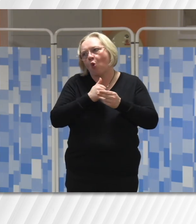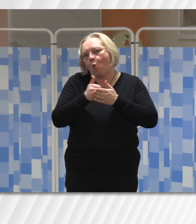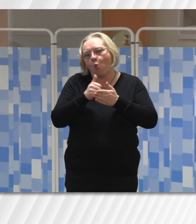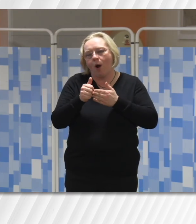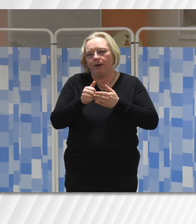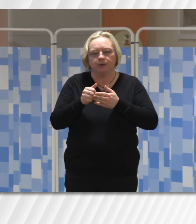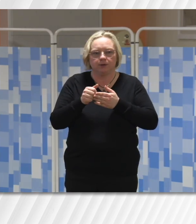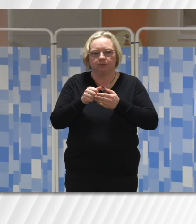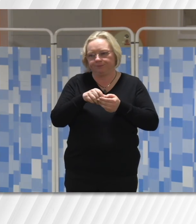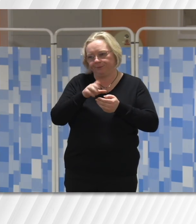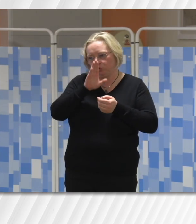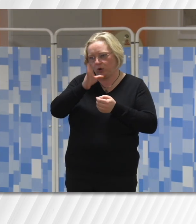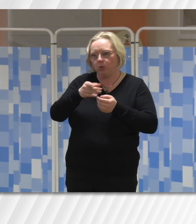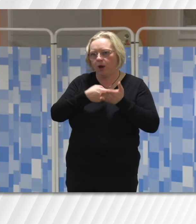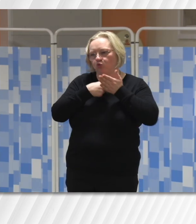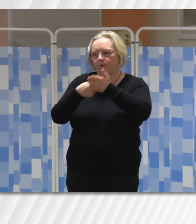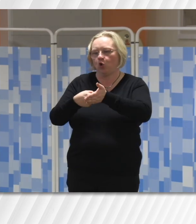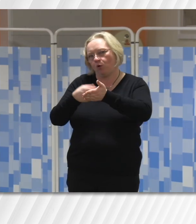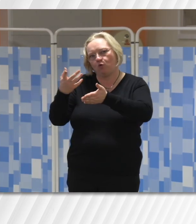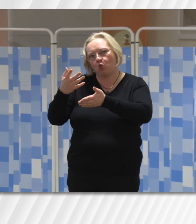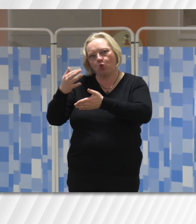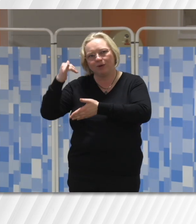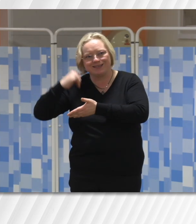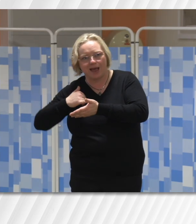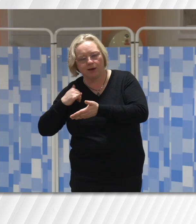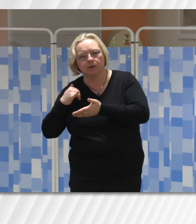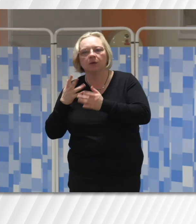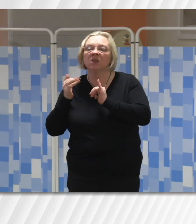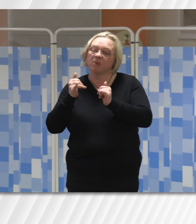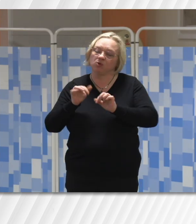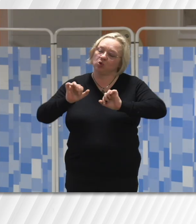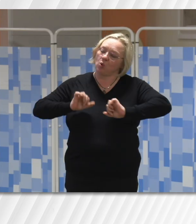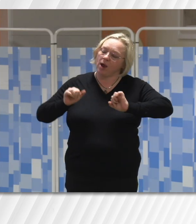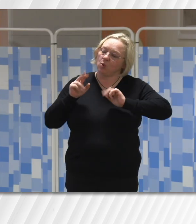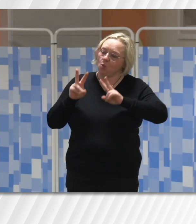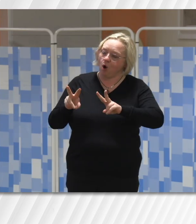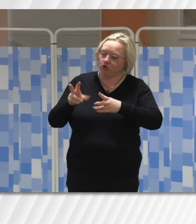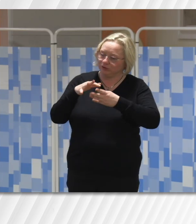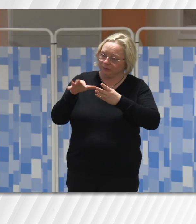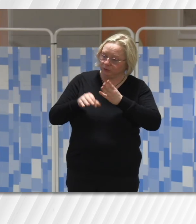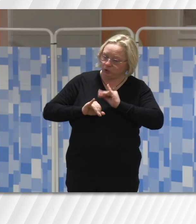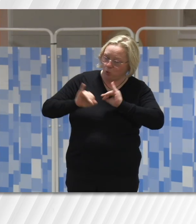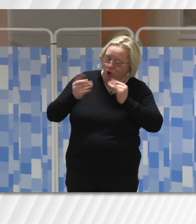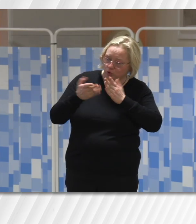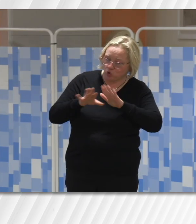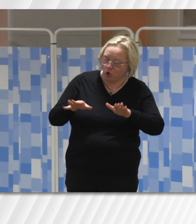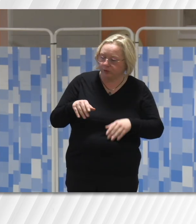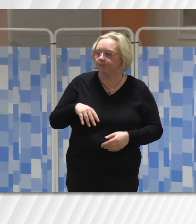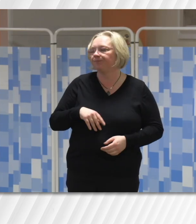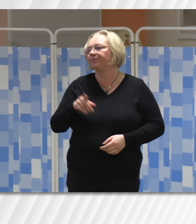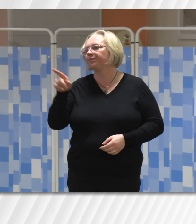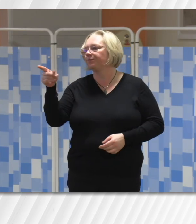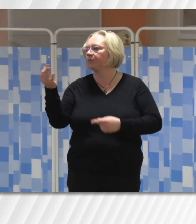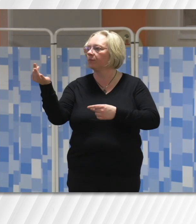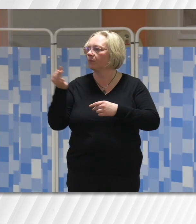it's best to watch and wait a little and to see if symptoms progress. The other thing is, you talked about genetic